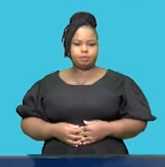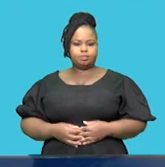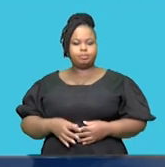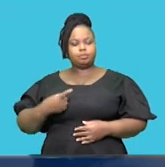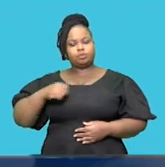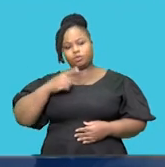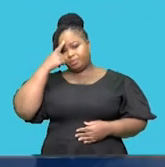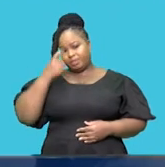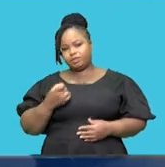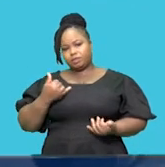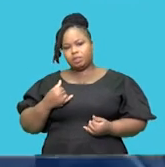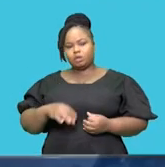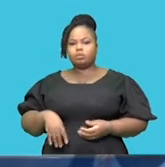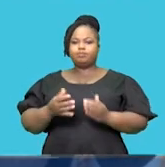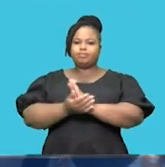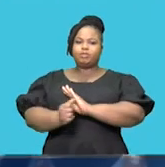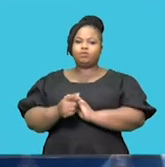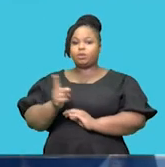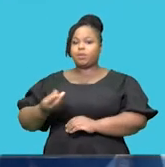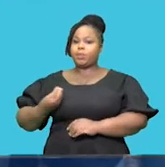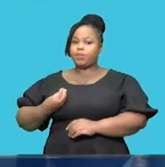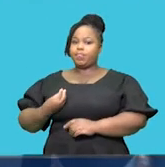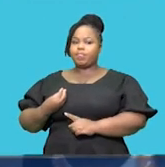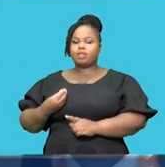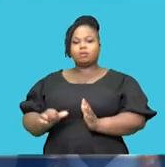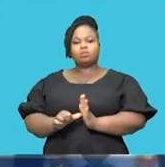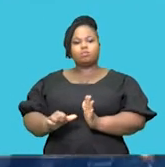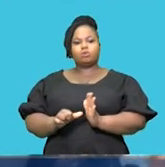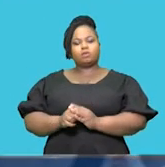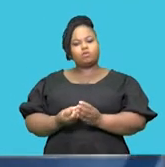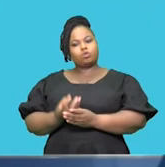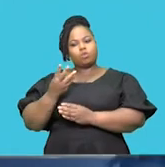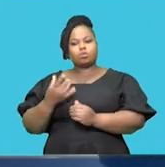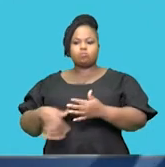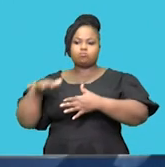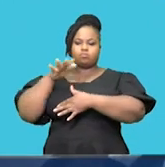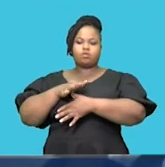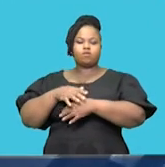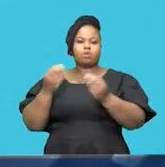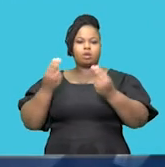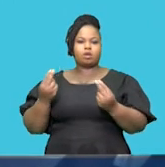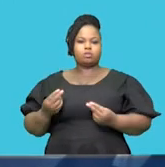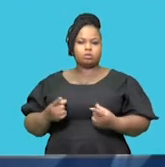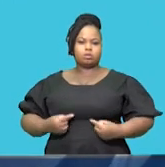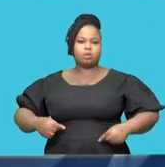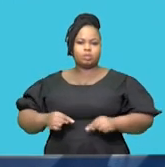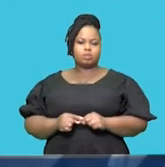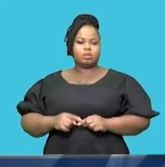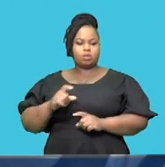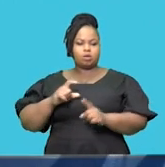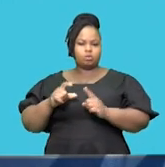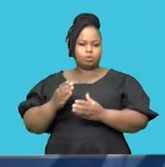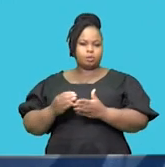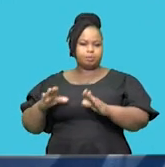We believe that investing in talents of young creatives is crucial for the growth and vitality of our arts and cultural